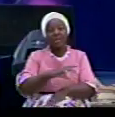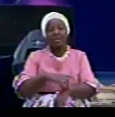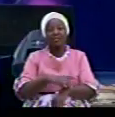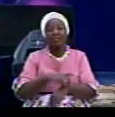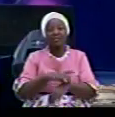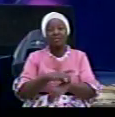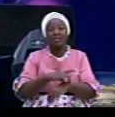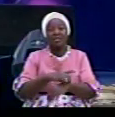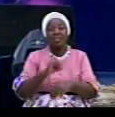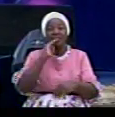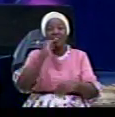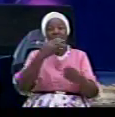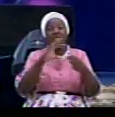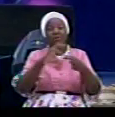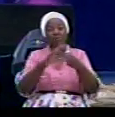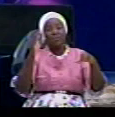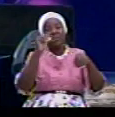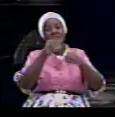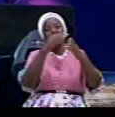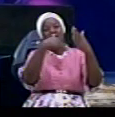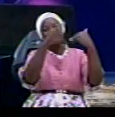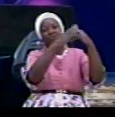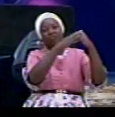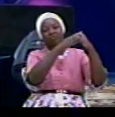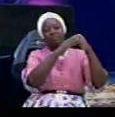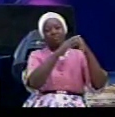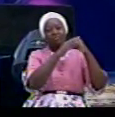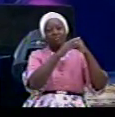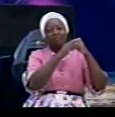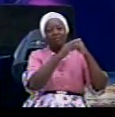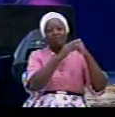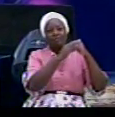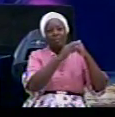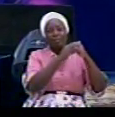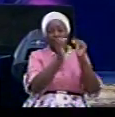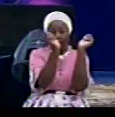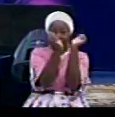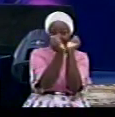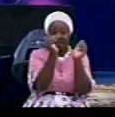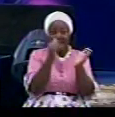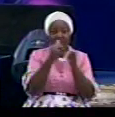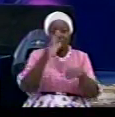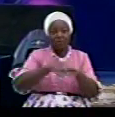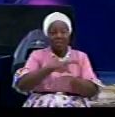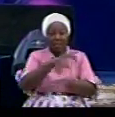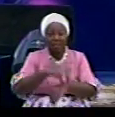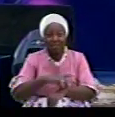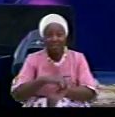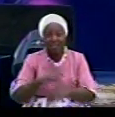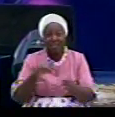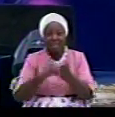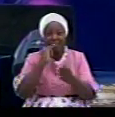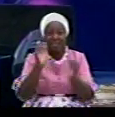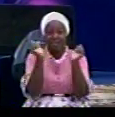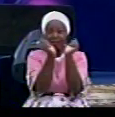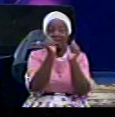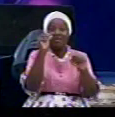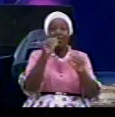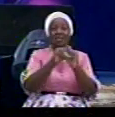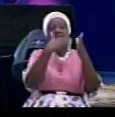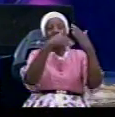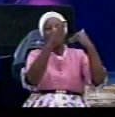is loosed in heaven. Bind it on earth, is bound in